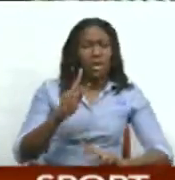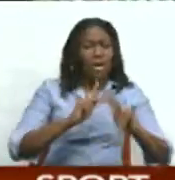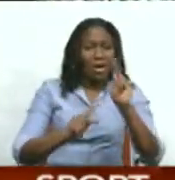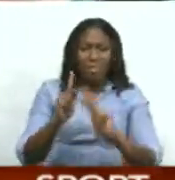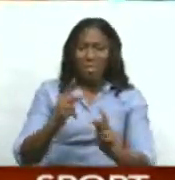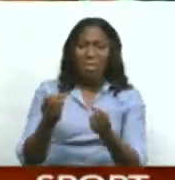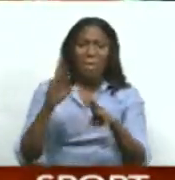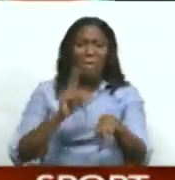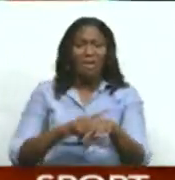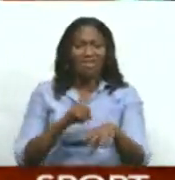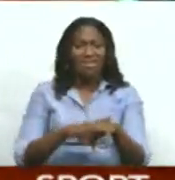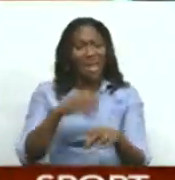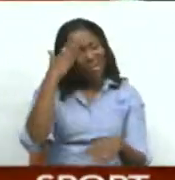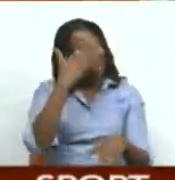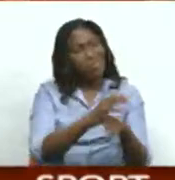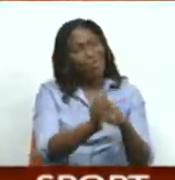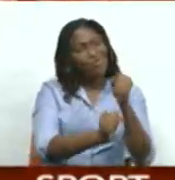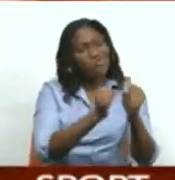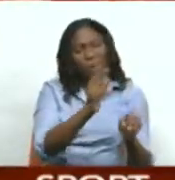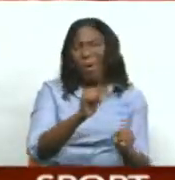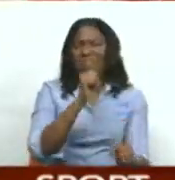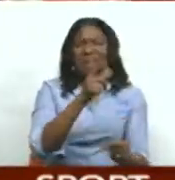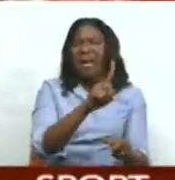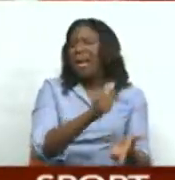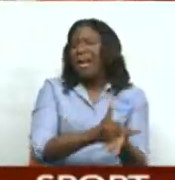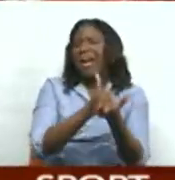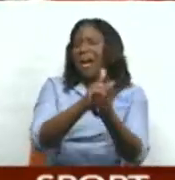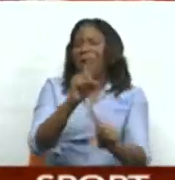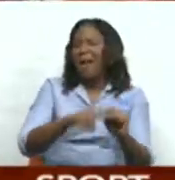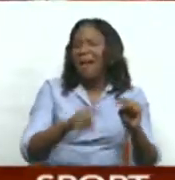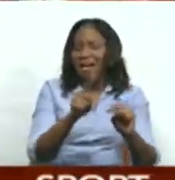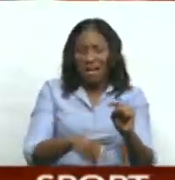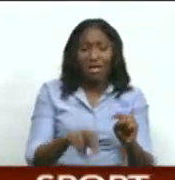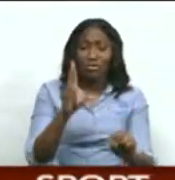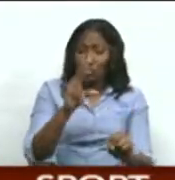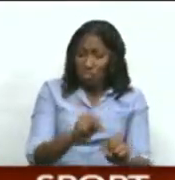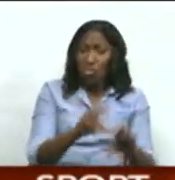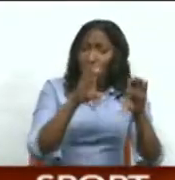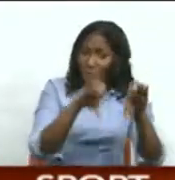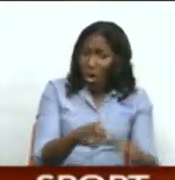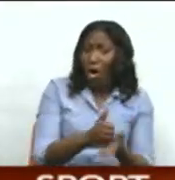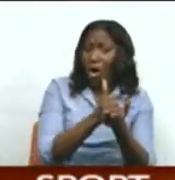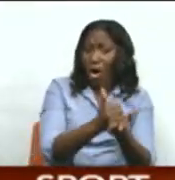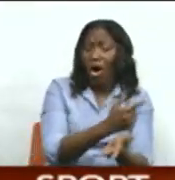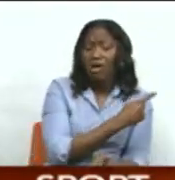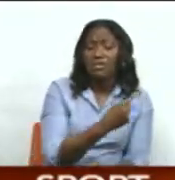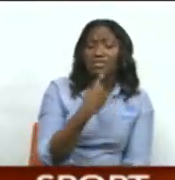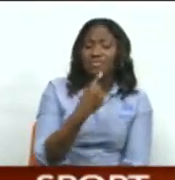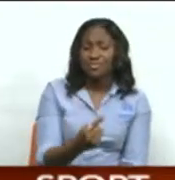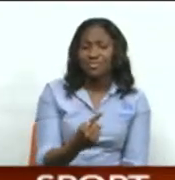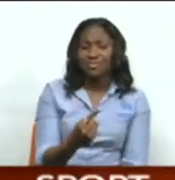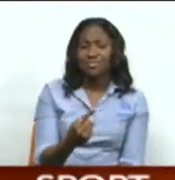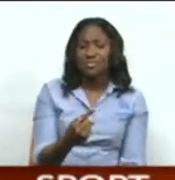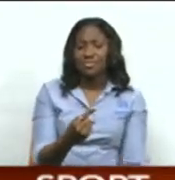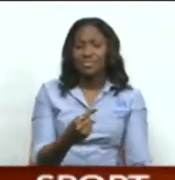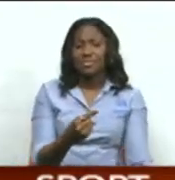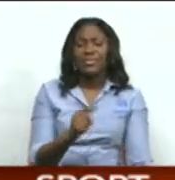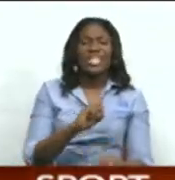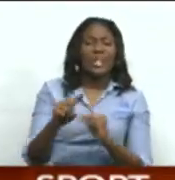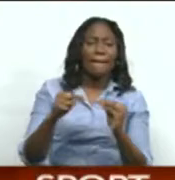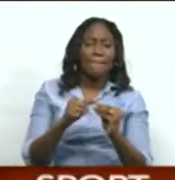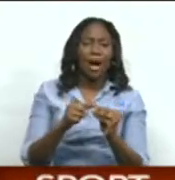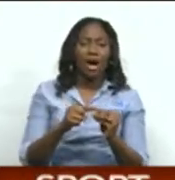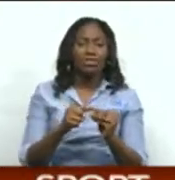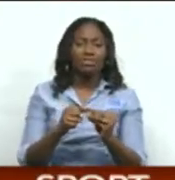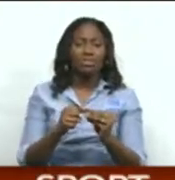sport, its benefits, importance, and its relationship with academics. It's about making